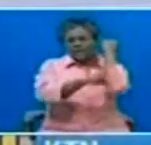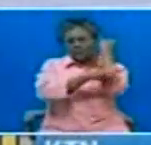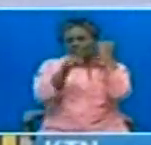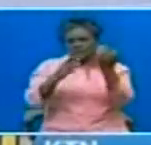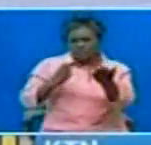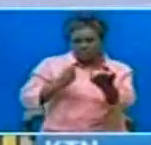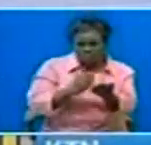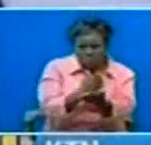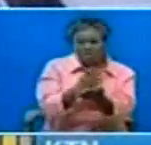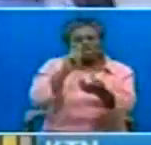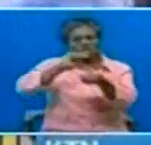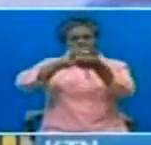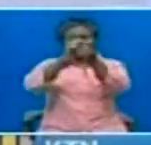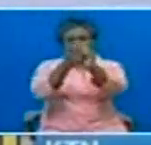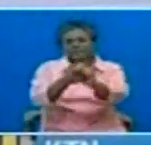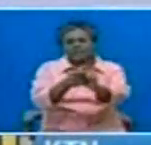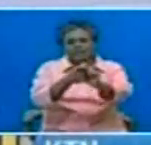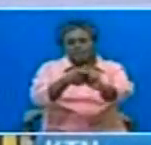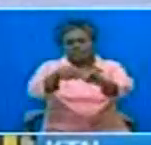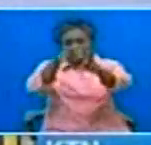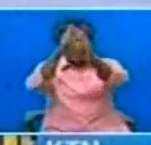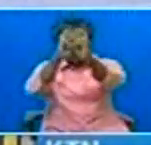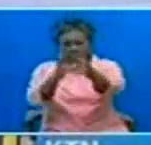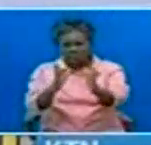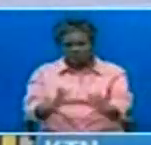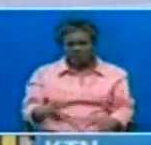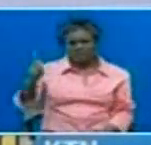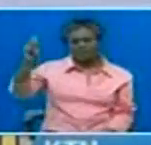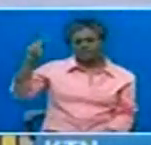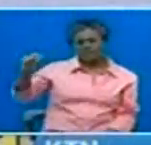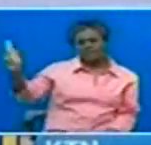justification for the changes. Aaron Ocheng, KTN, Nairobi.